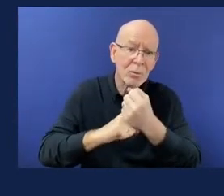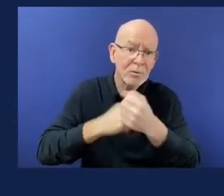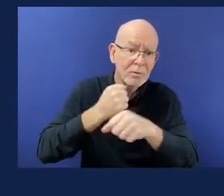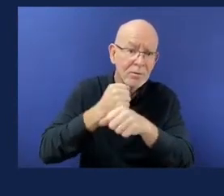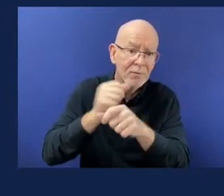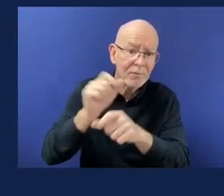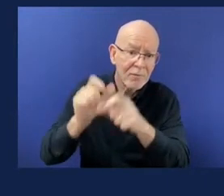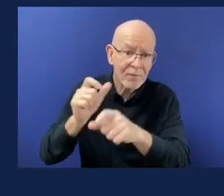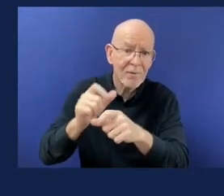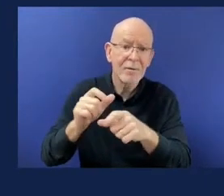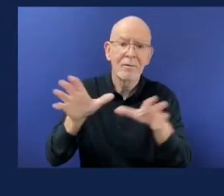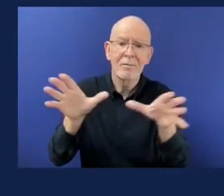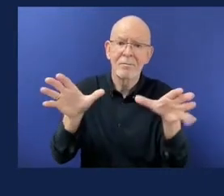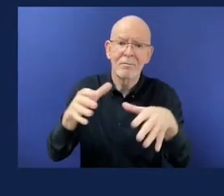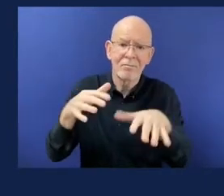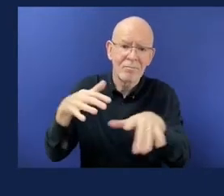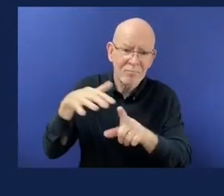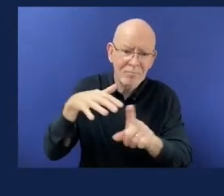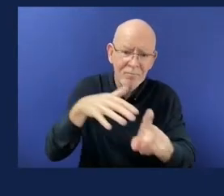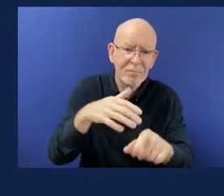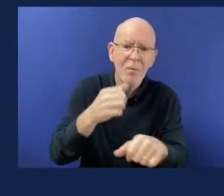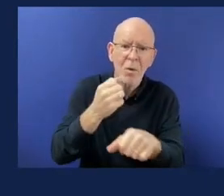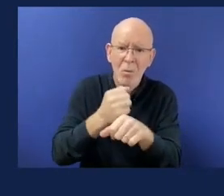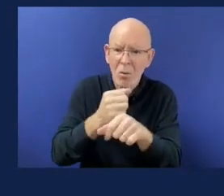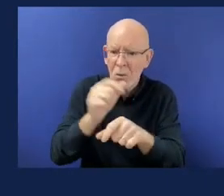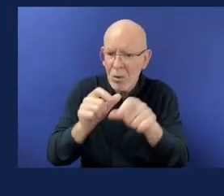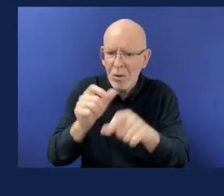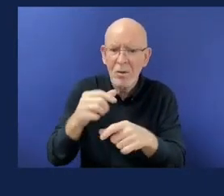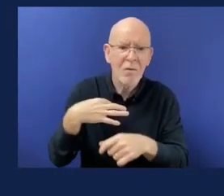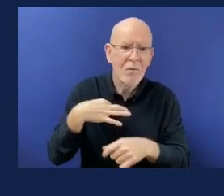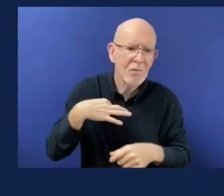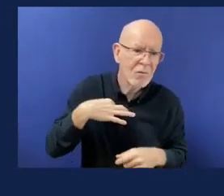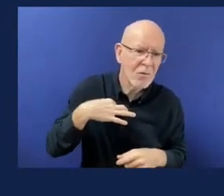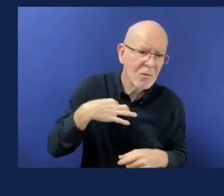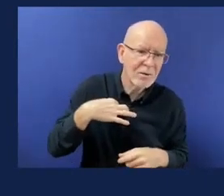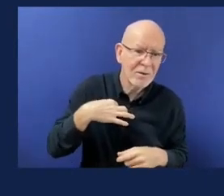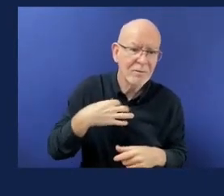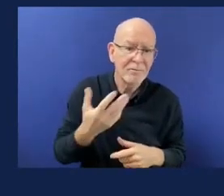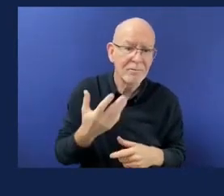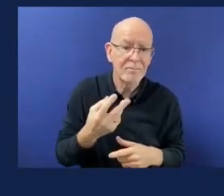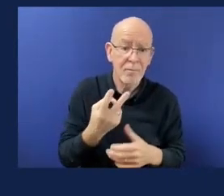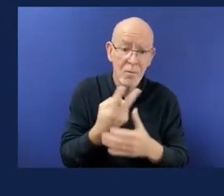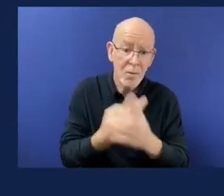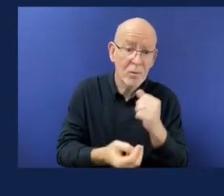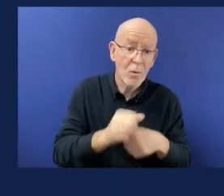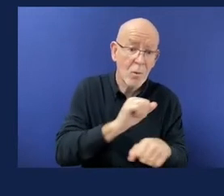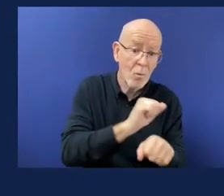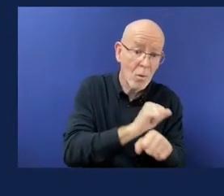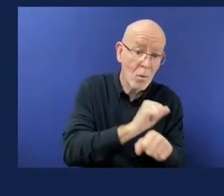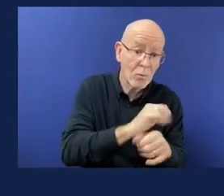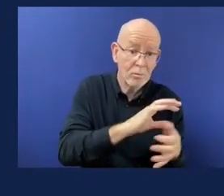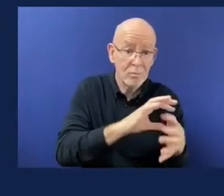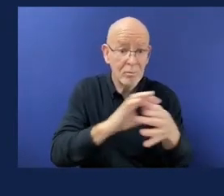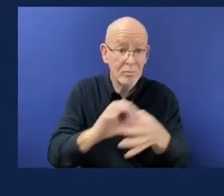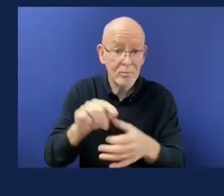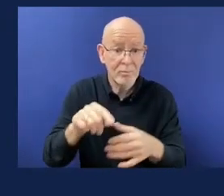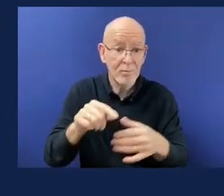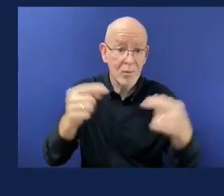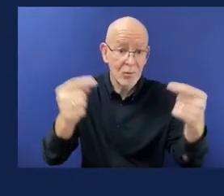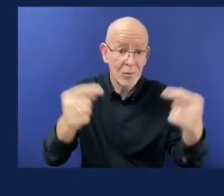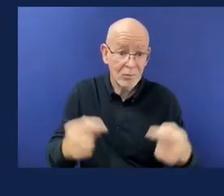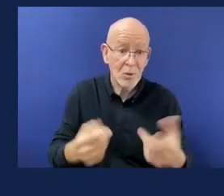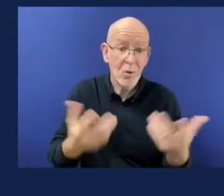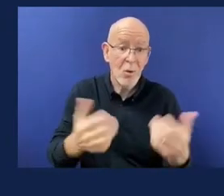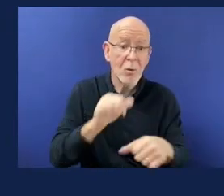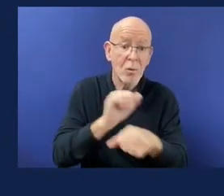also workers who will be working in the cities where the tournament matches are being held. And we